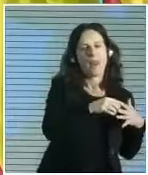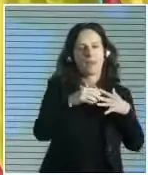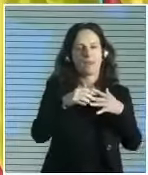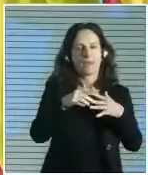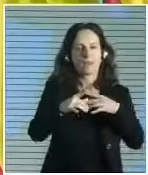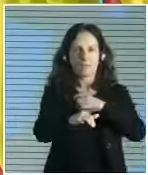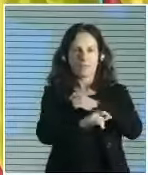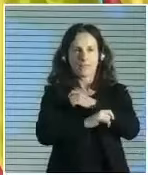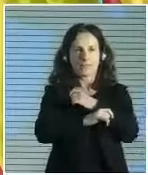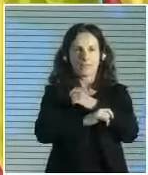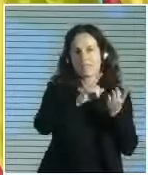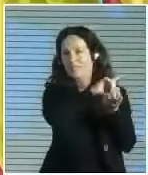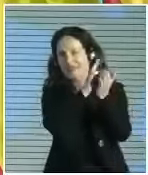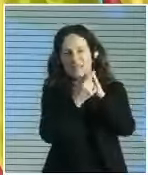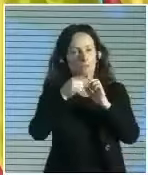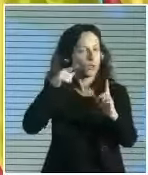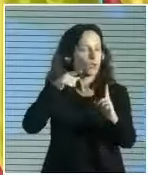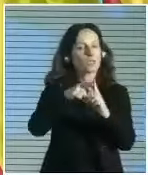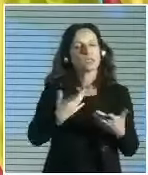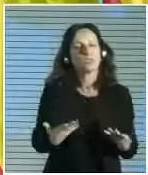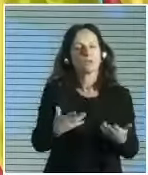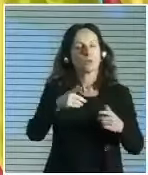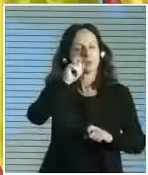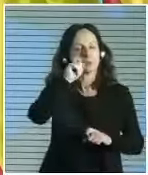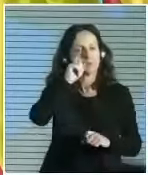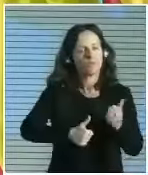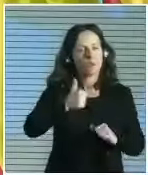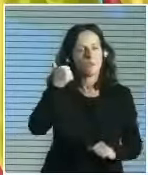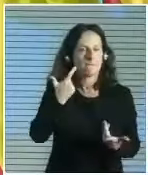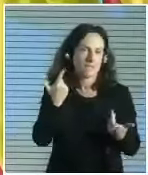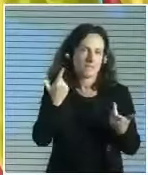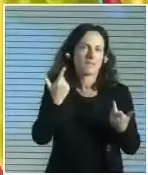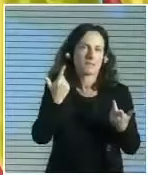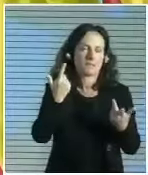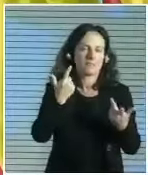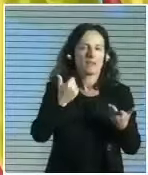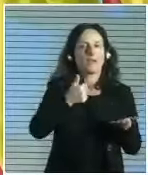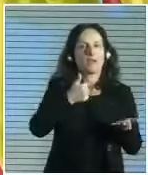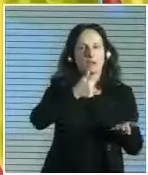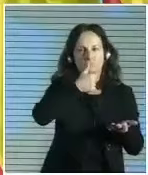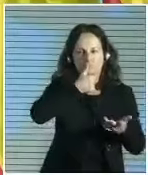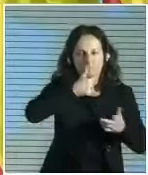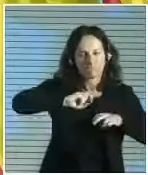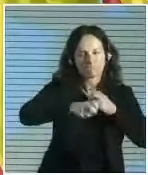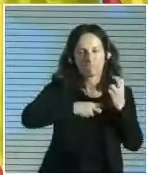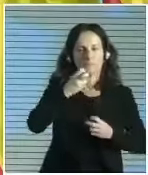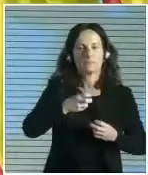how that strategic change has placed climate action really high in the agenda. We are proud to have Canarias as